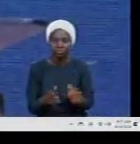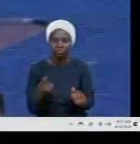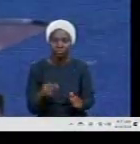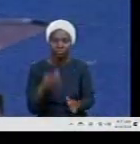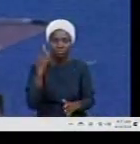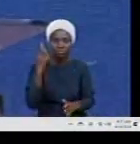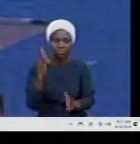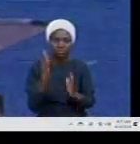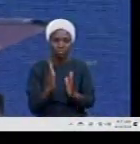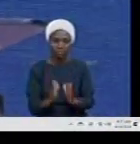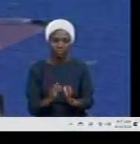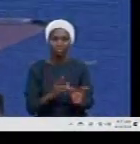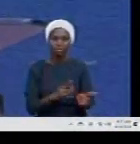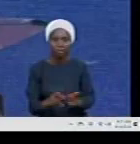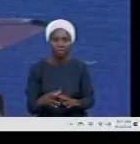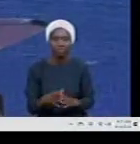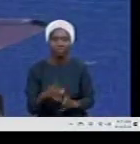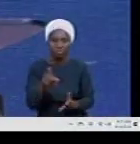The pastor is ready.